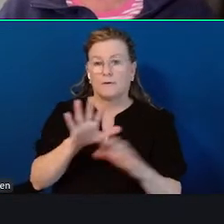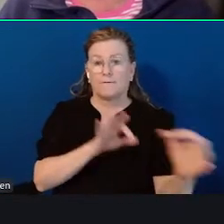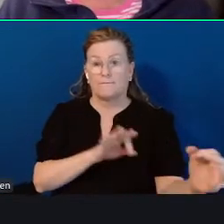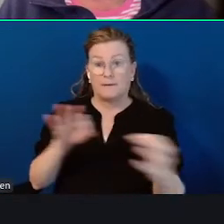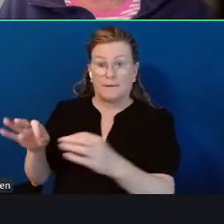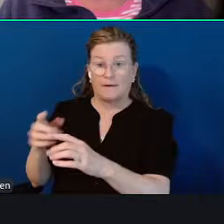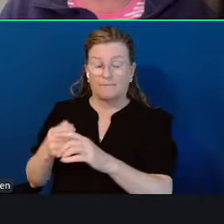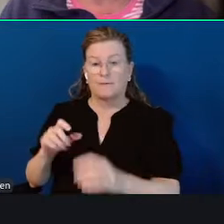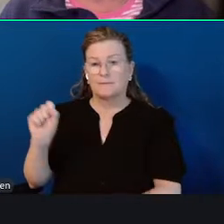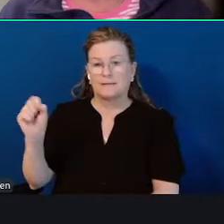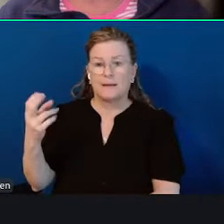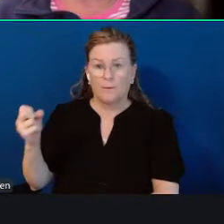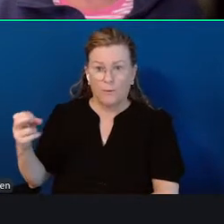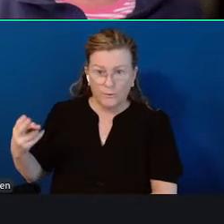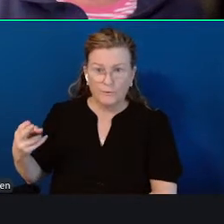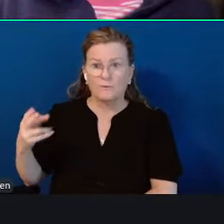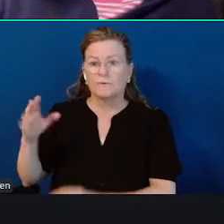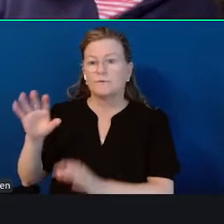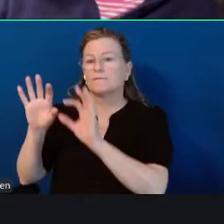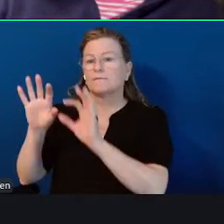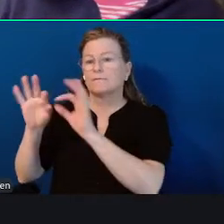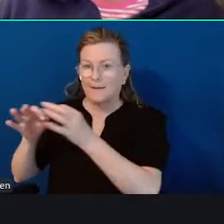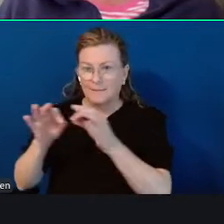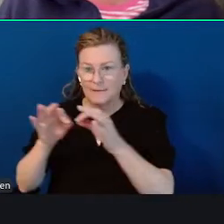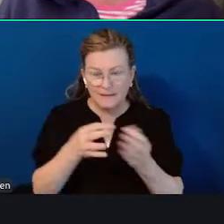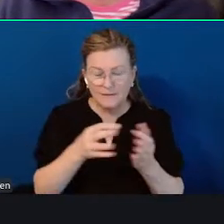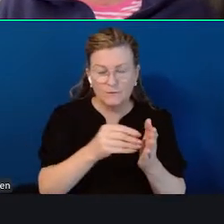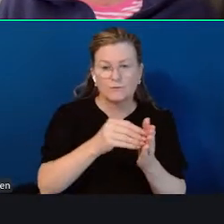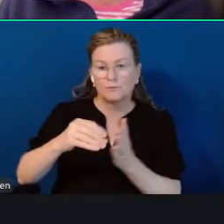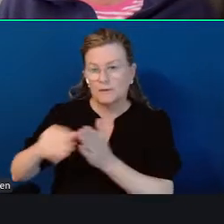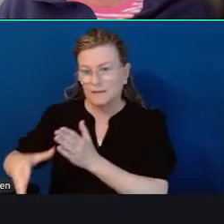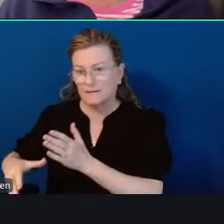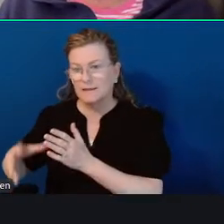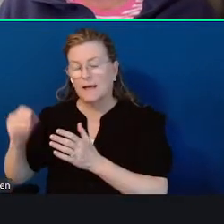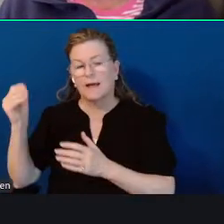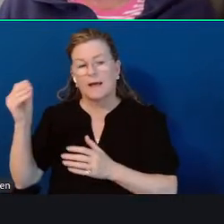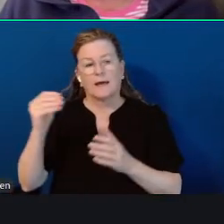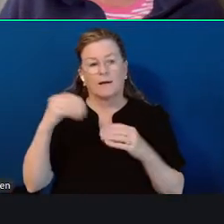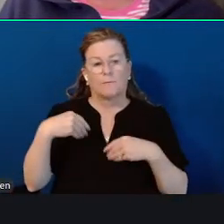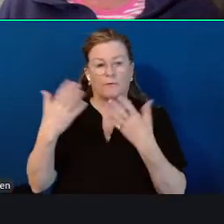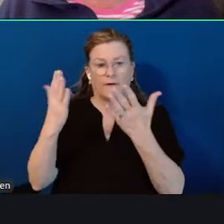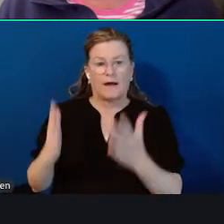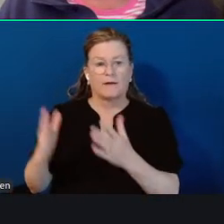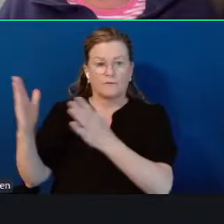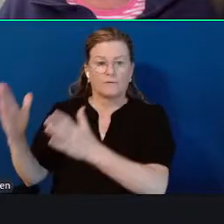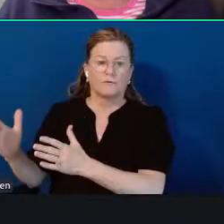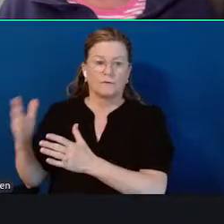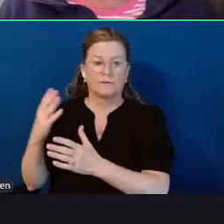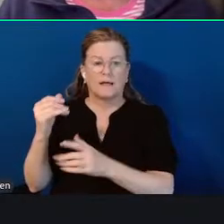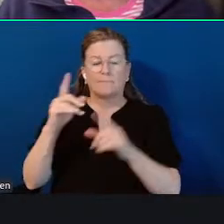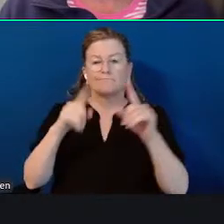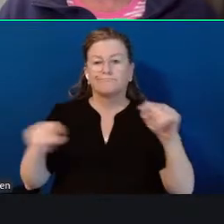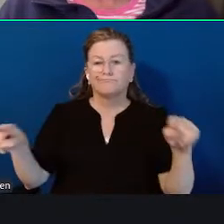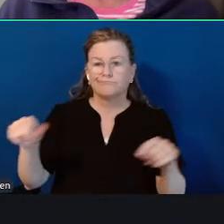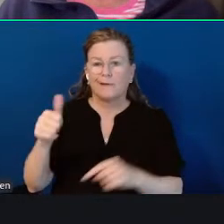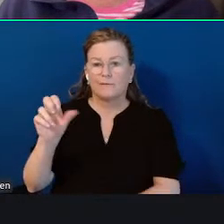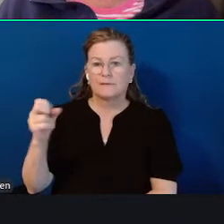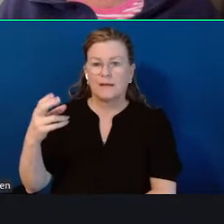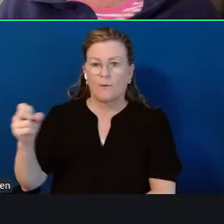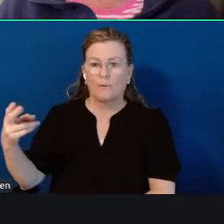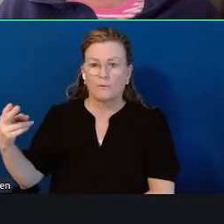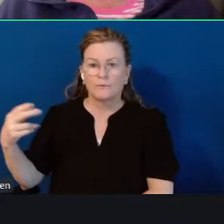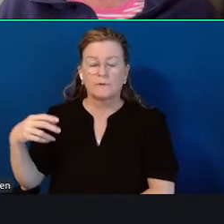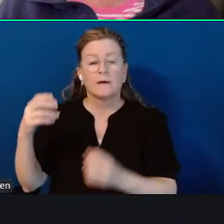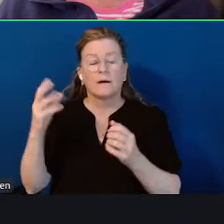our stakeholders, from families, from students, and from providers and various other stakeholders,